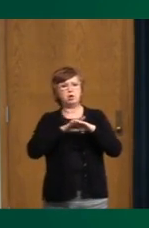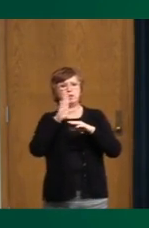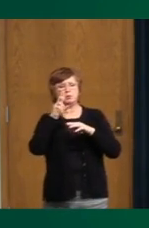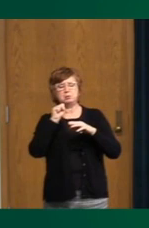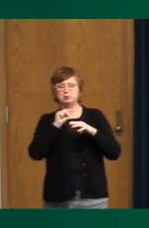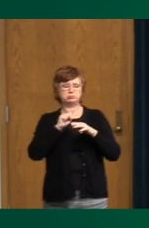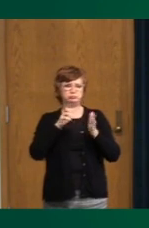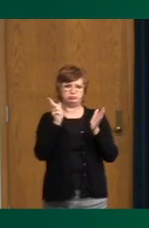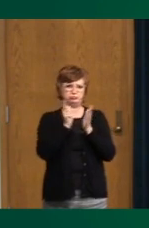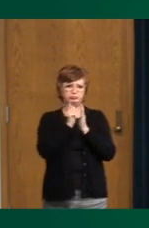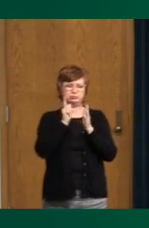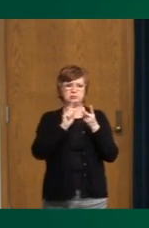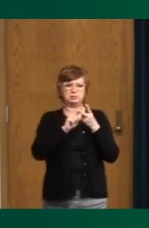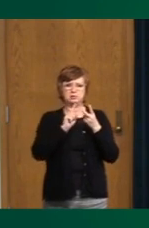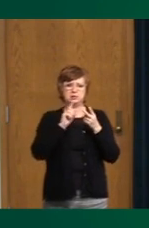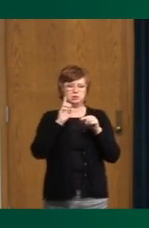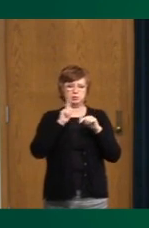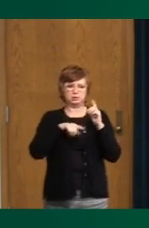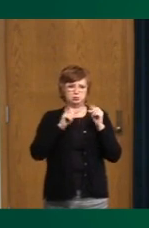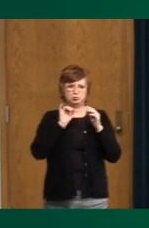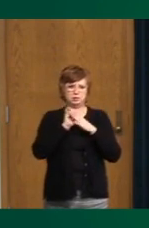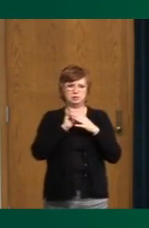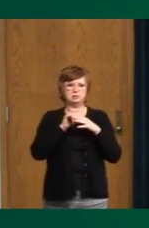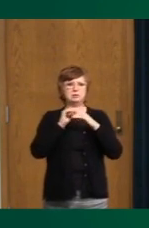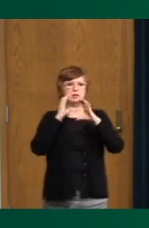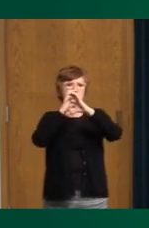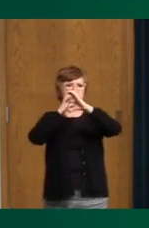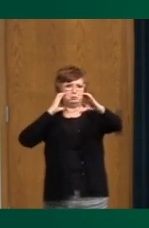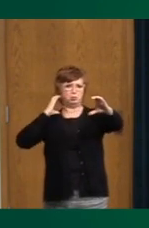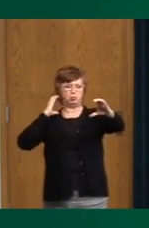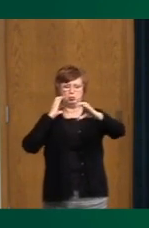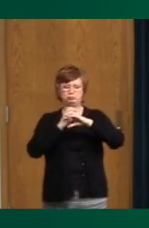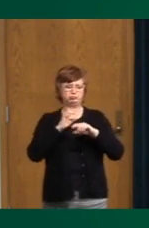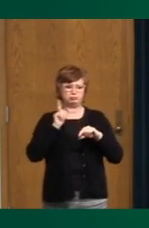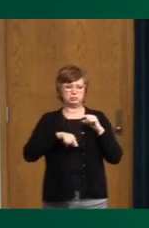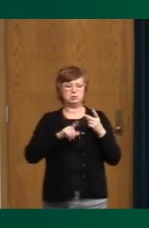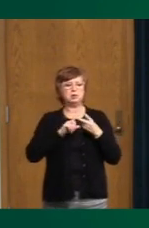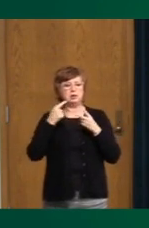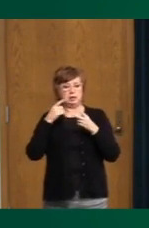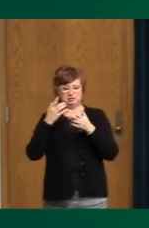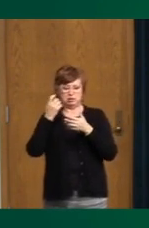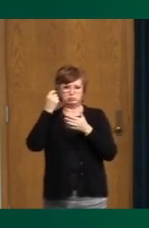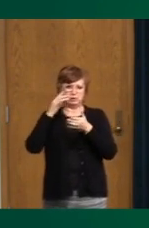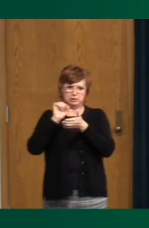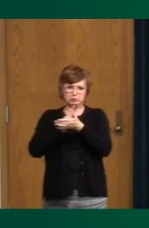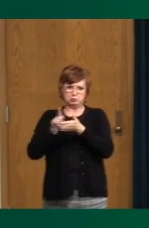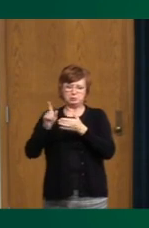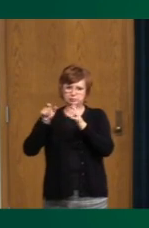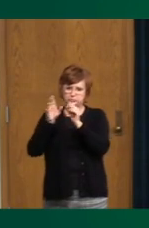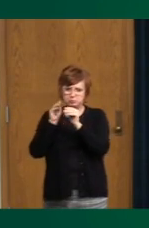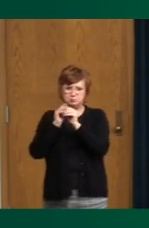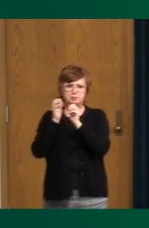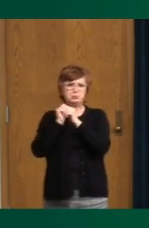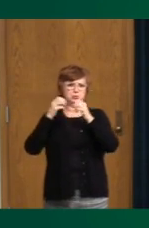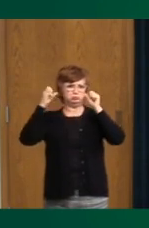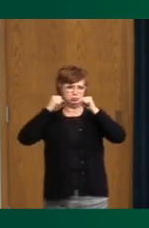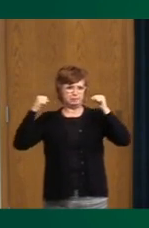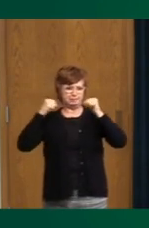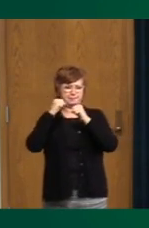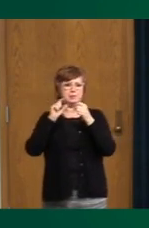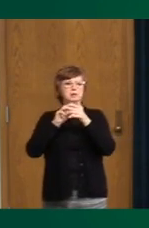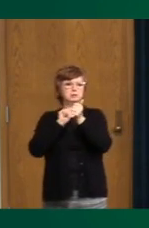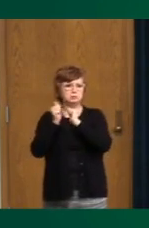with the hospitality industry, with gyms, as well as sports and recreation organizations, on steps that we can take